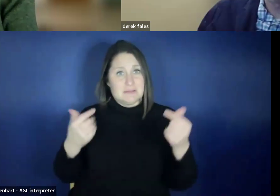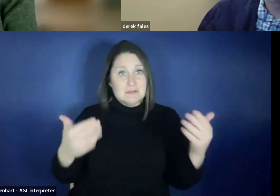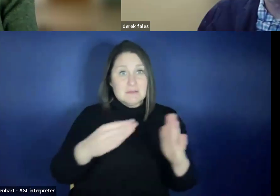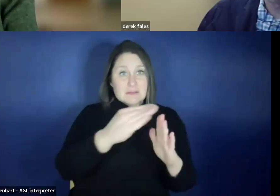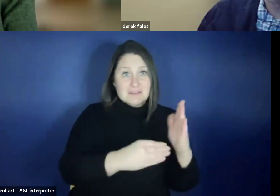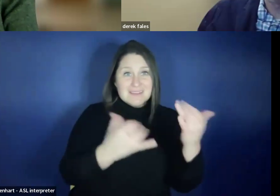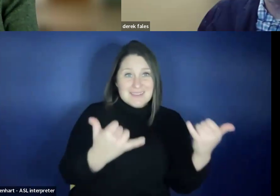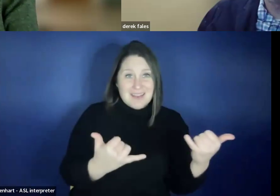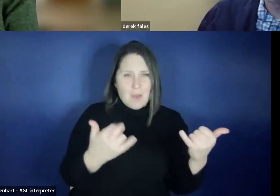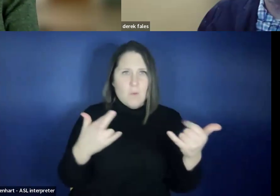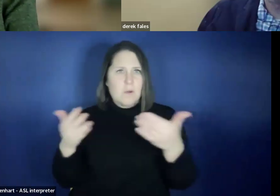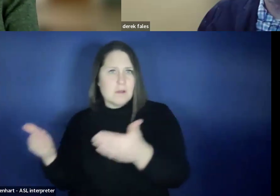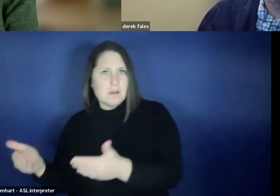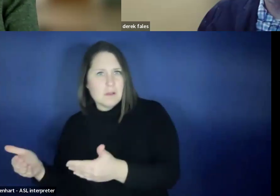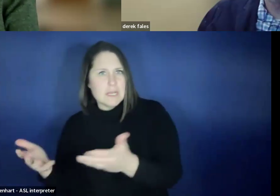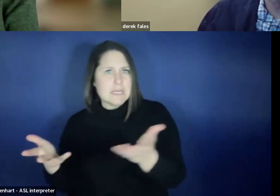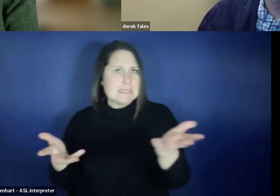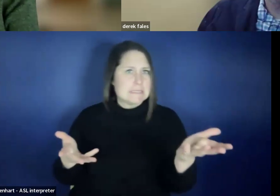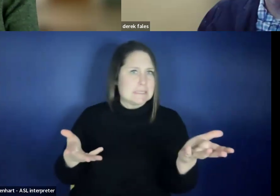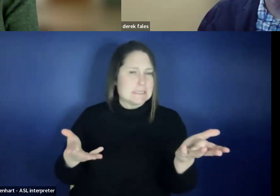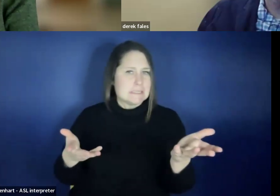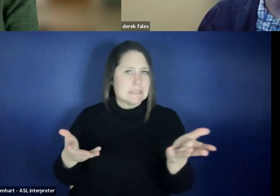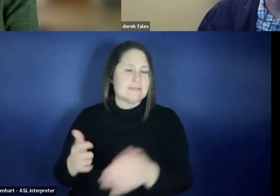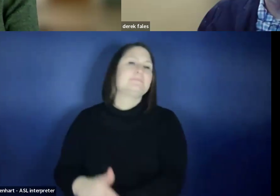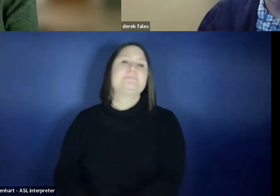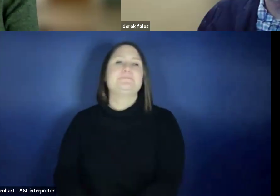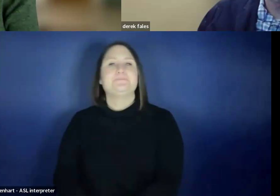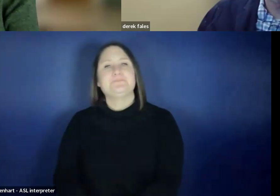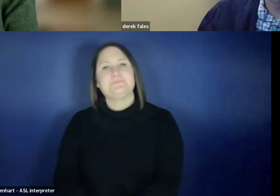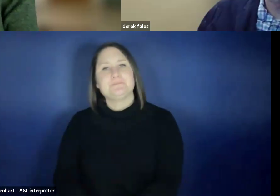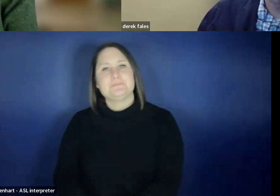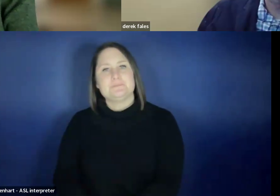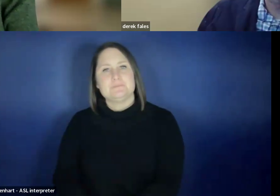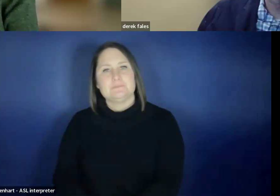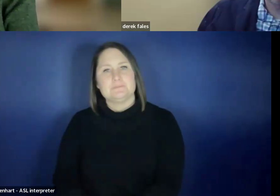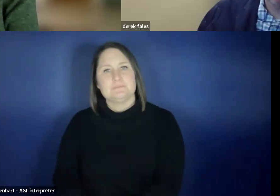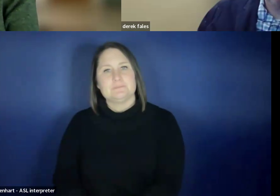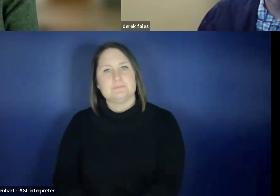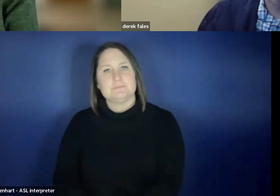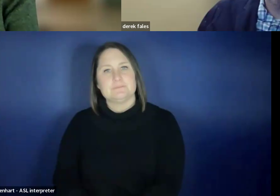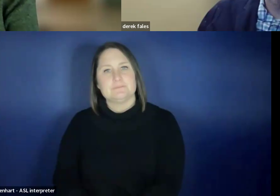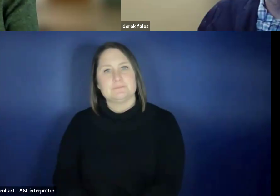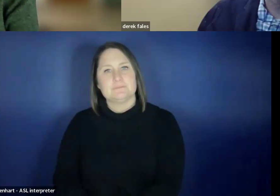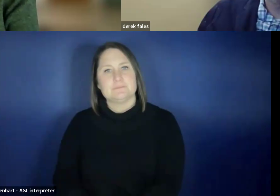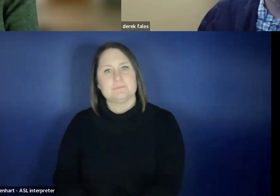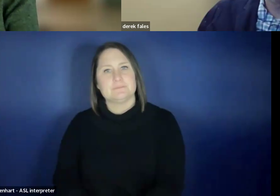to apply for Section 21. And I don't know if this is